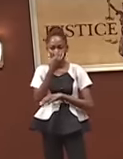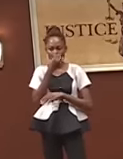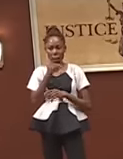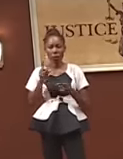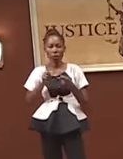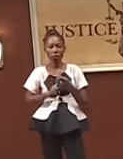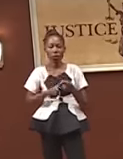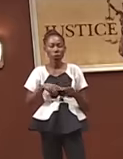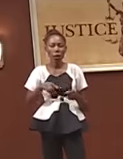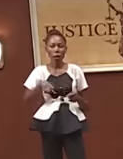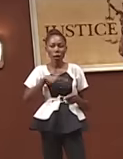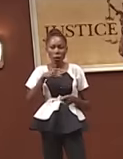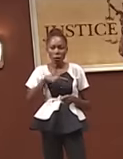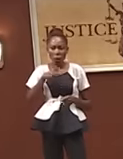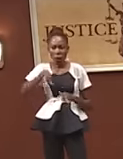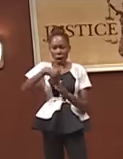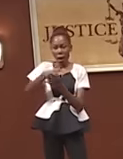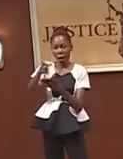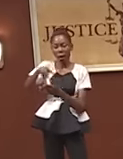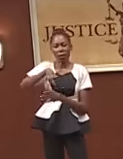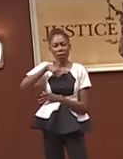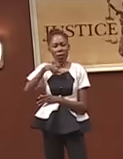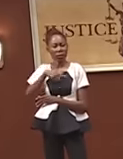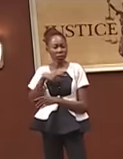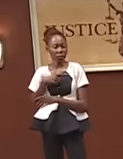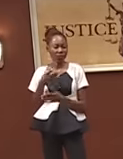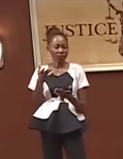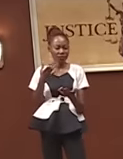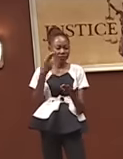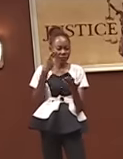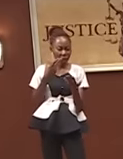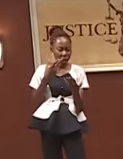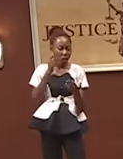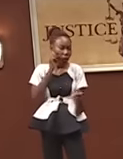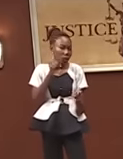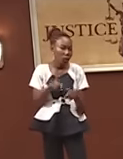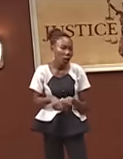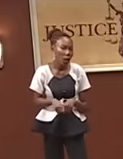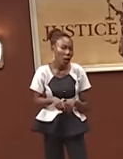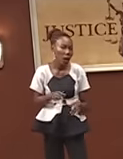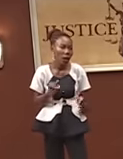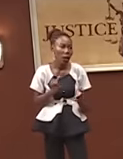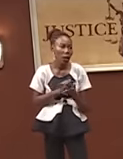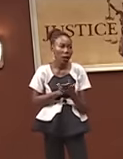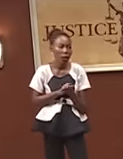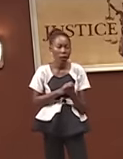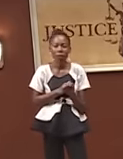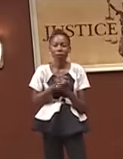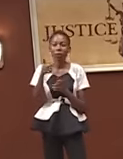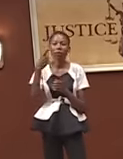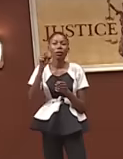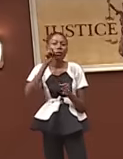to Lagos. But when I got to Lagos, I went to the sister's place, the auntie's place. So that was when I... Auntie or